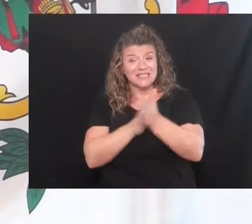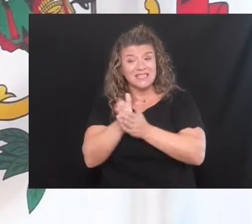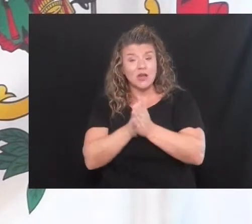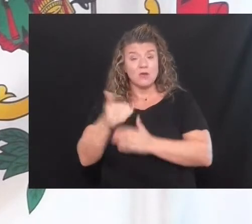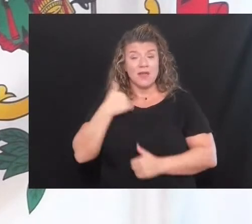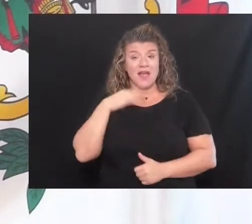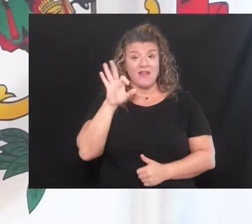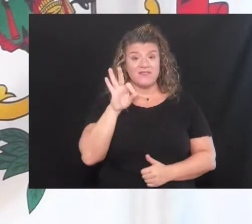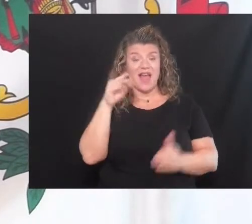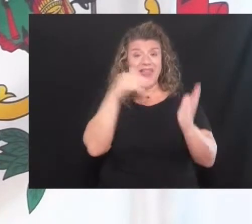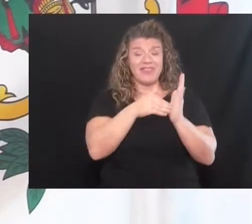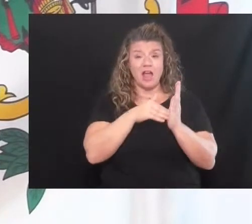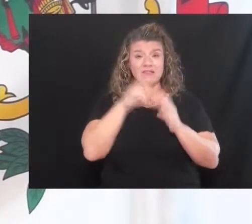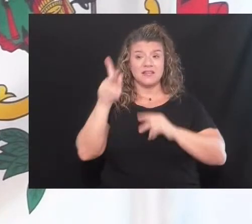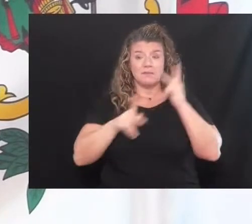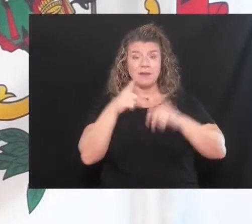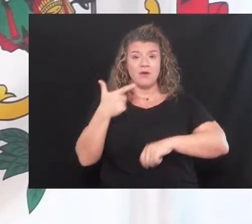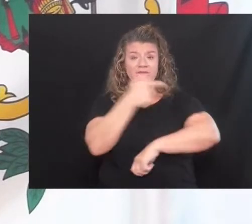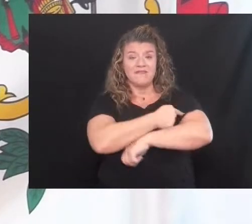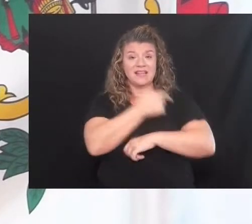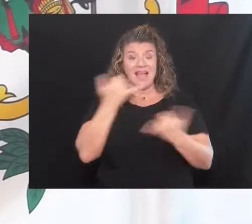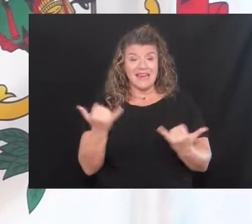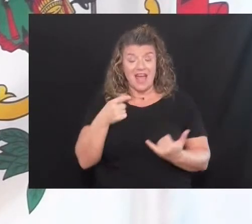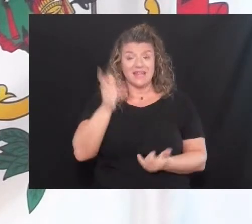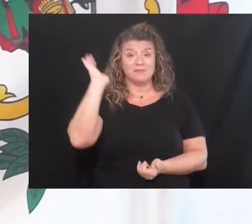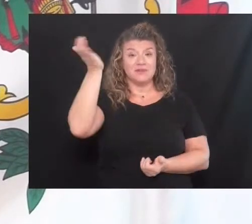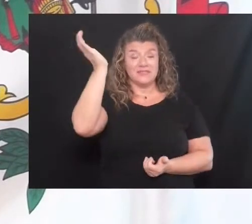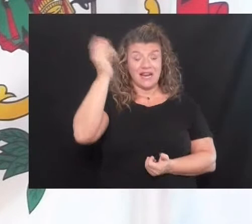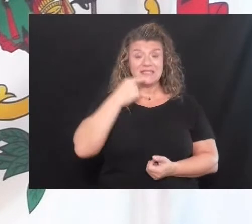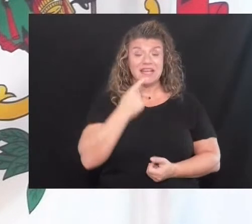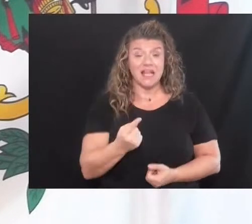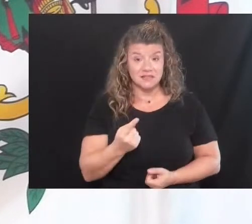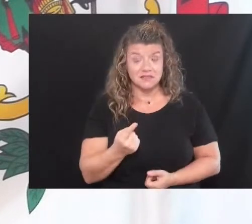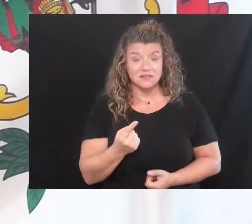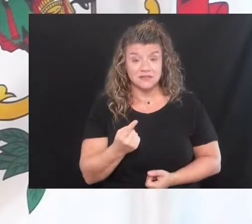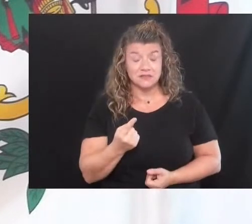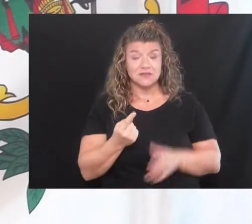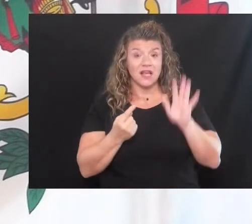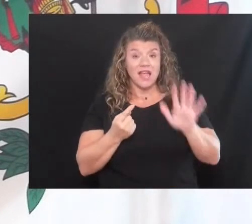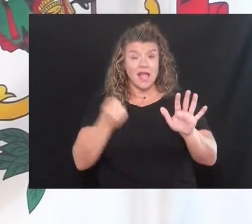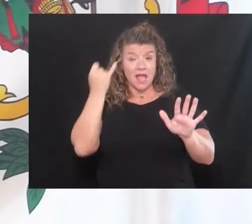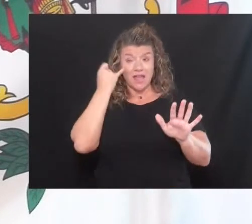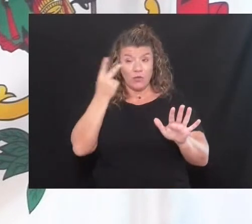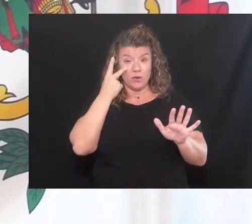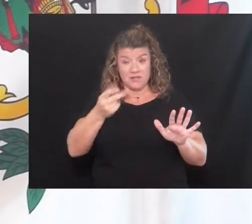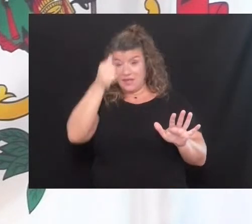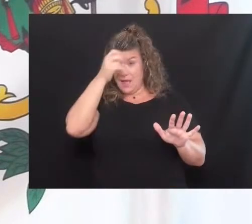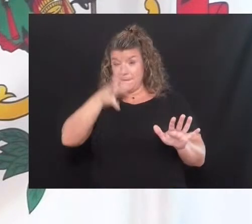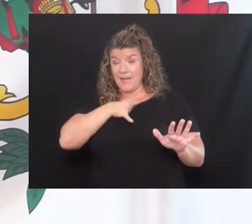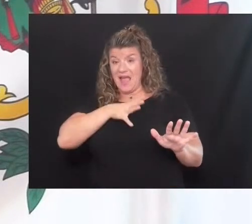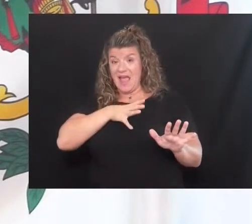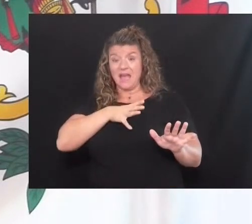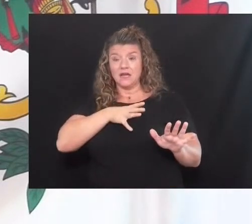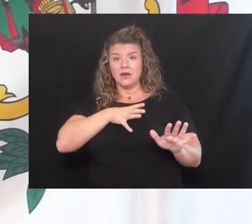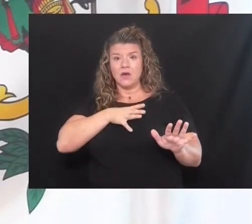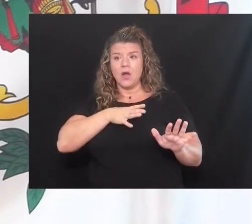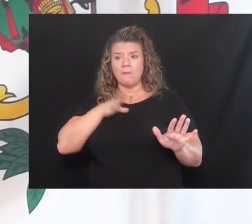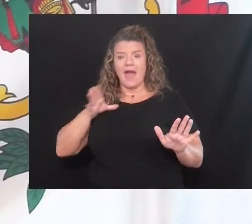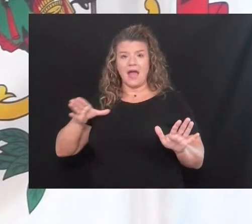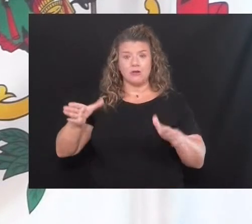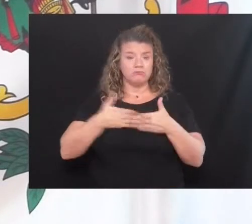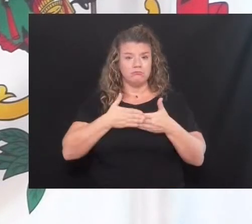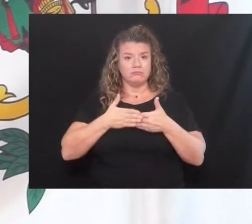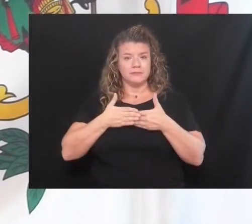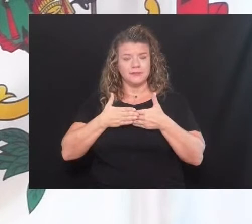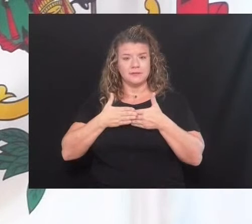over the weekend, and he's absolutely looking right at us. And literally, if you could see that man behind closed doors, I